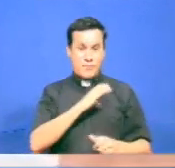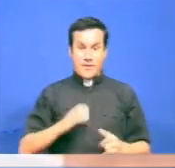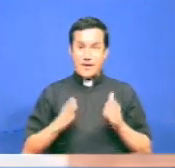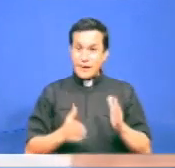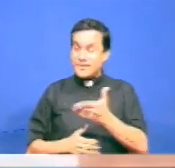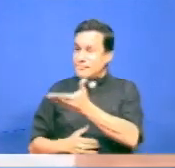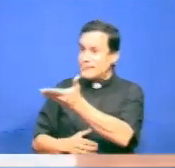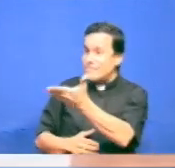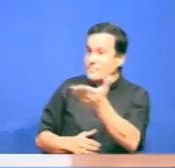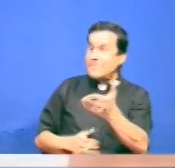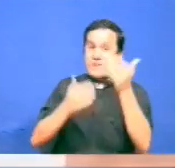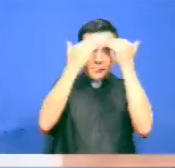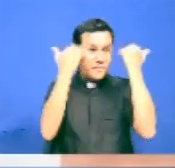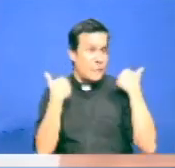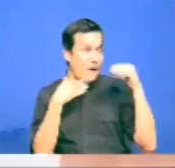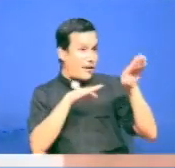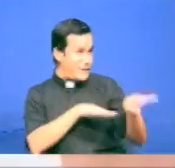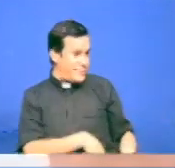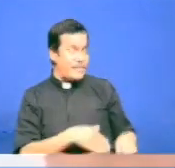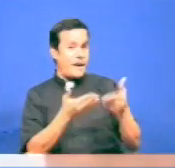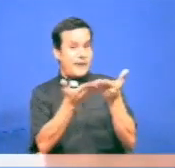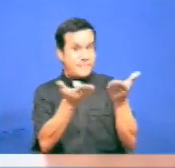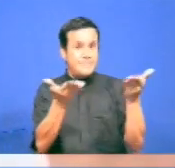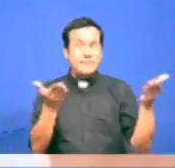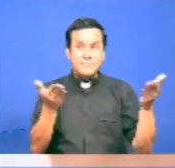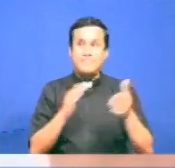dear promoters with the TV.